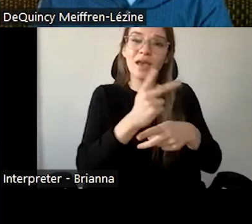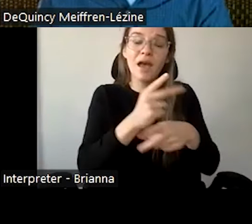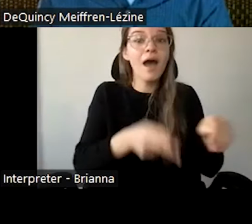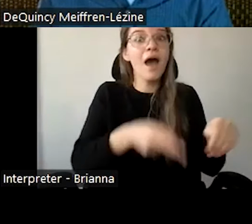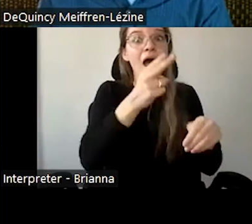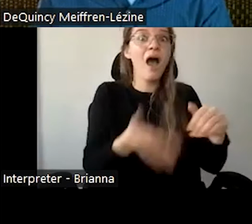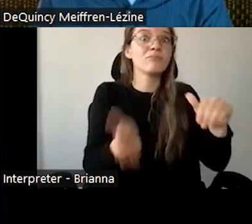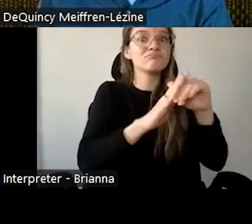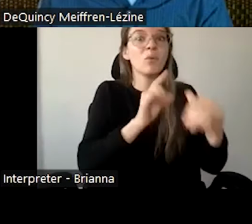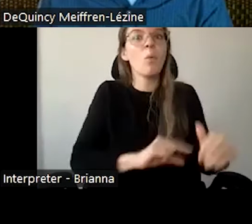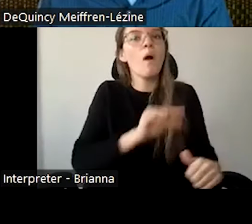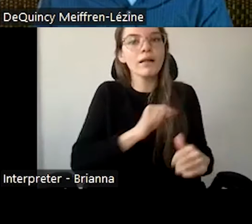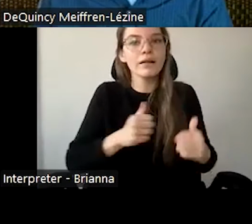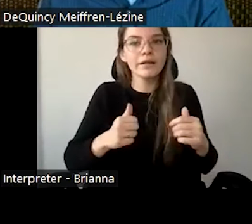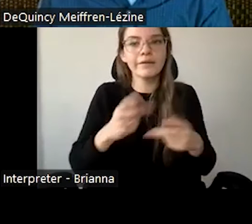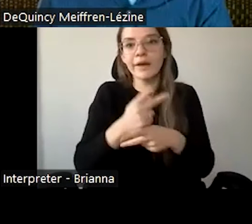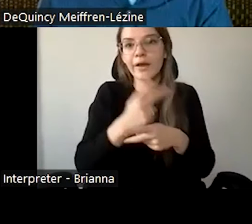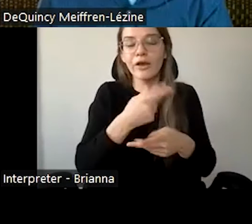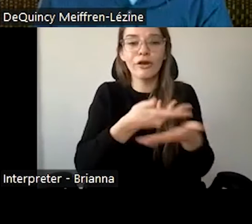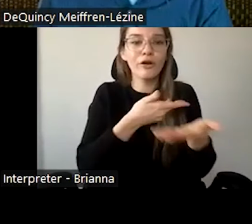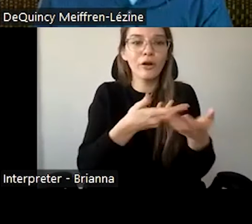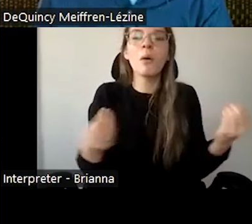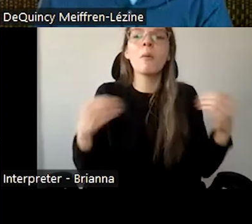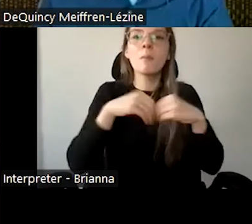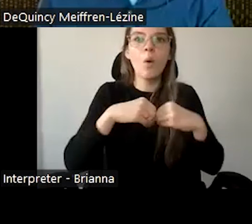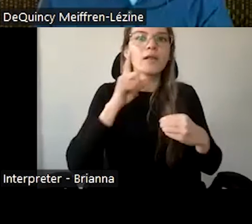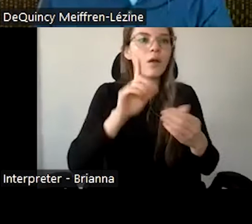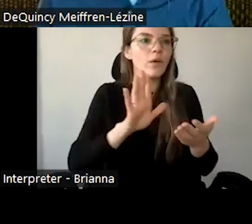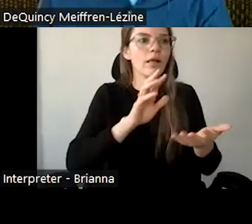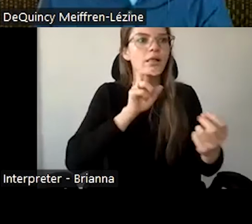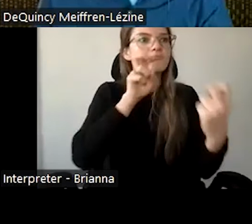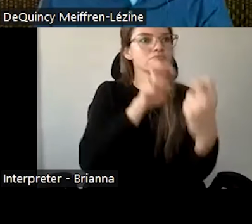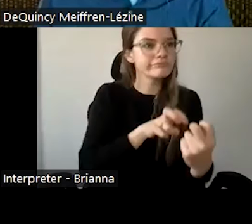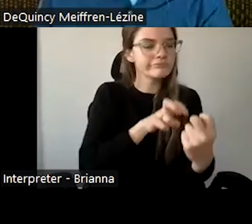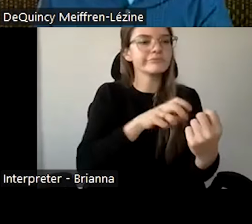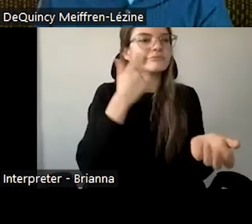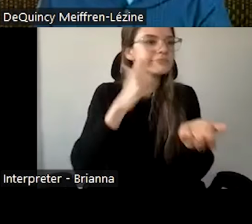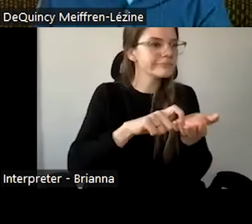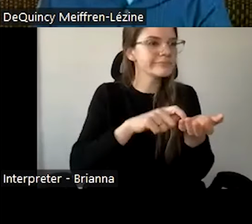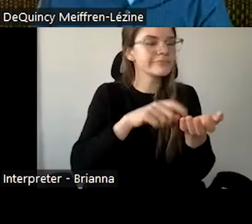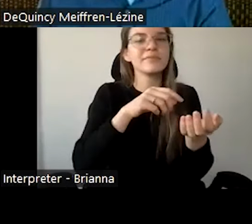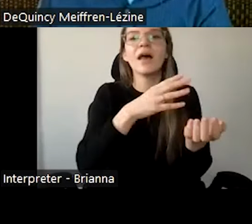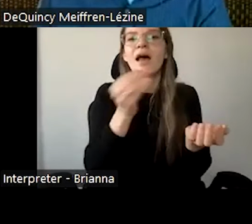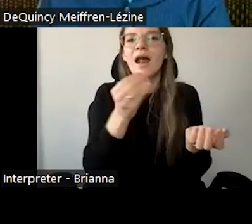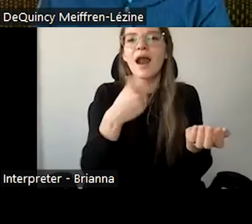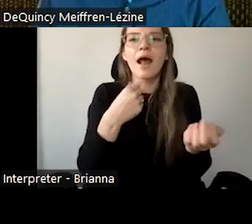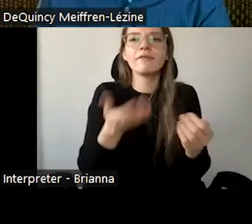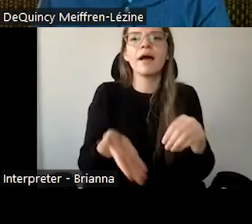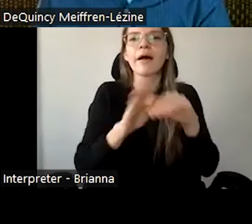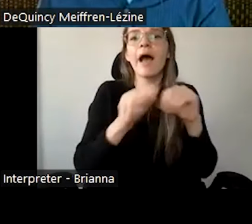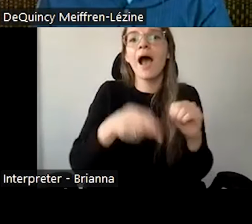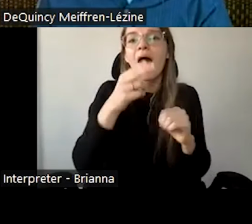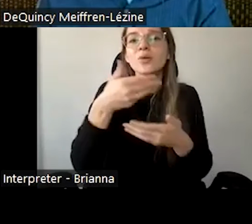care, they are more likely to be discovered, they are in a circumstance that has high social